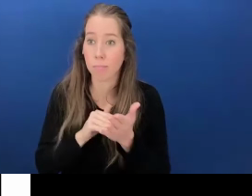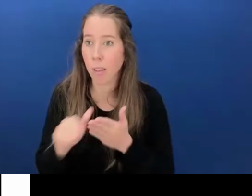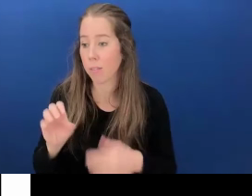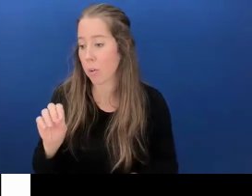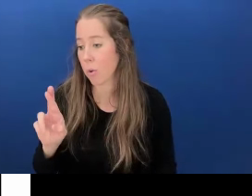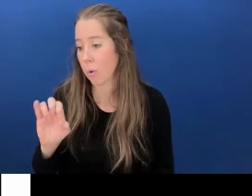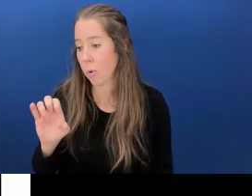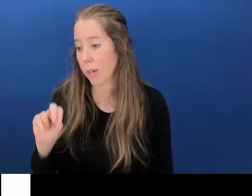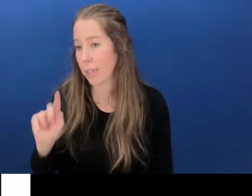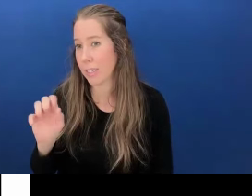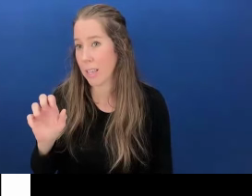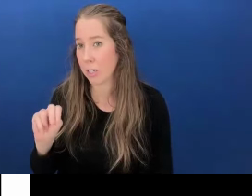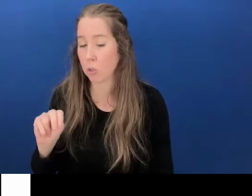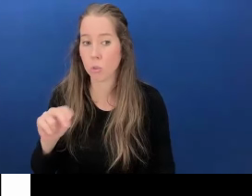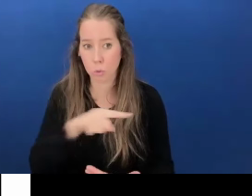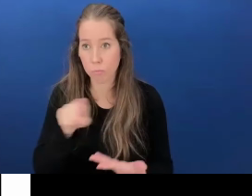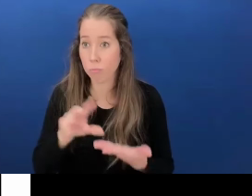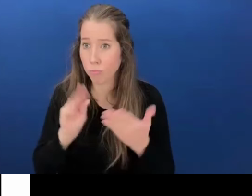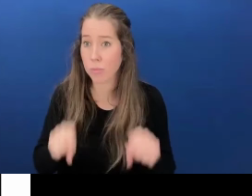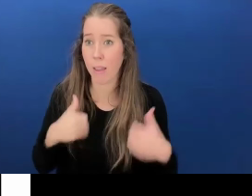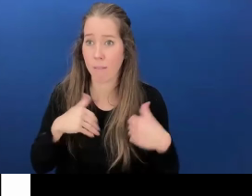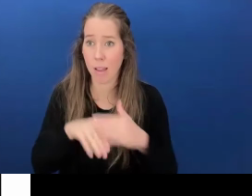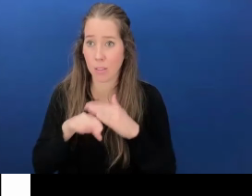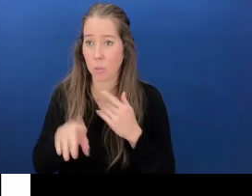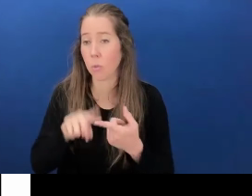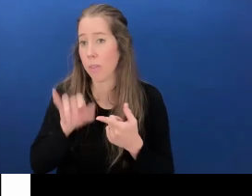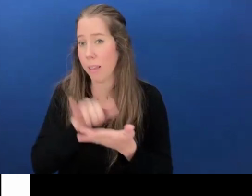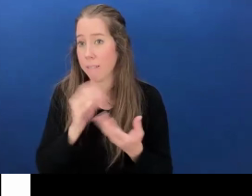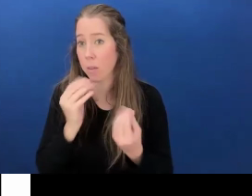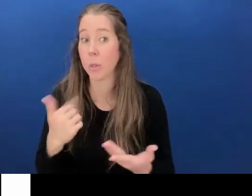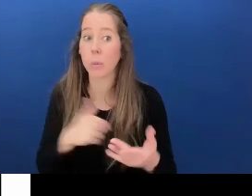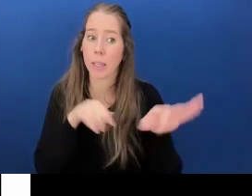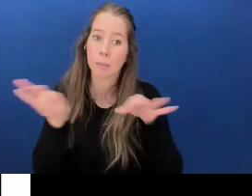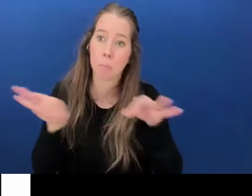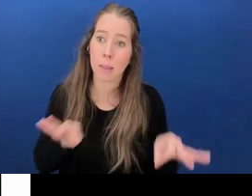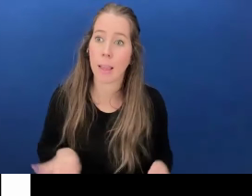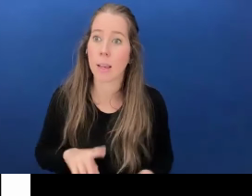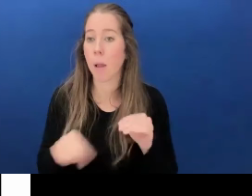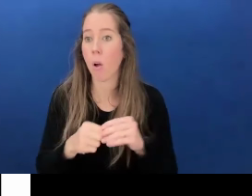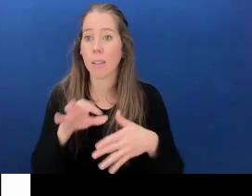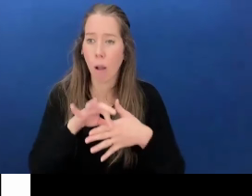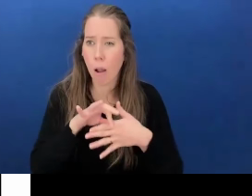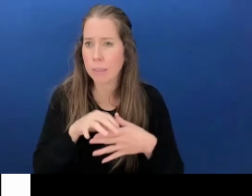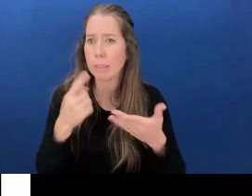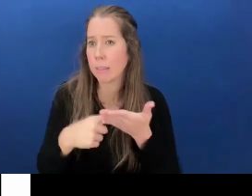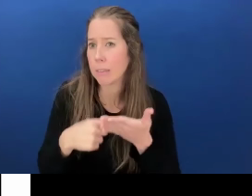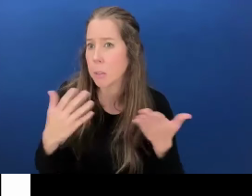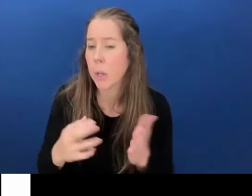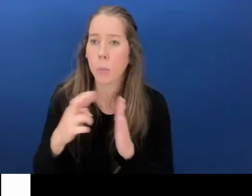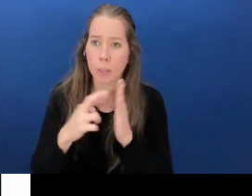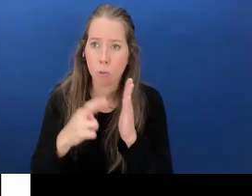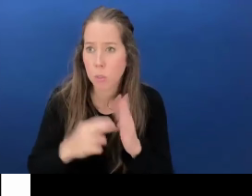so students can get information about EMLS classes. We explain to them about the content, we explain to them about the